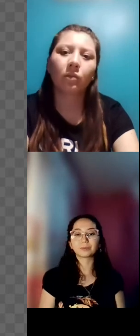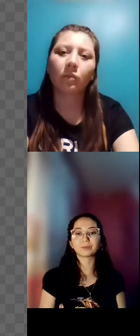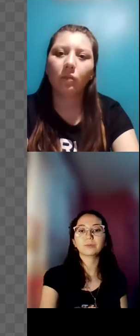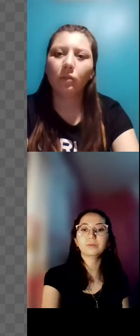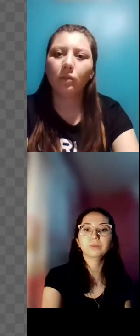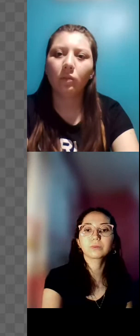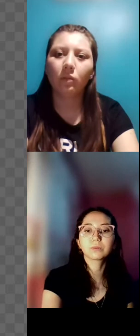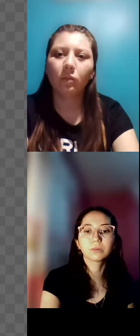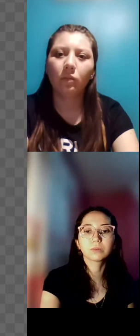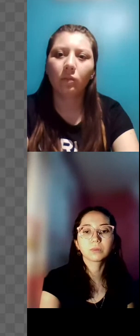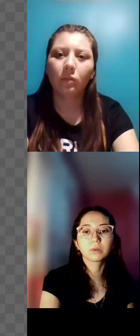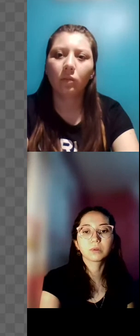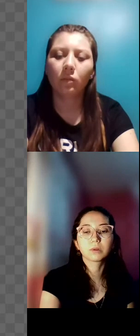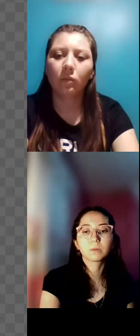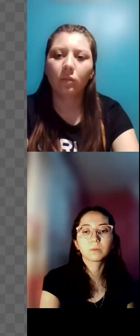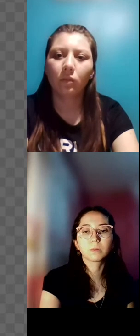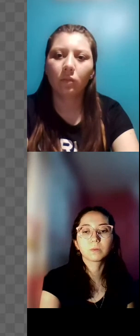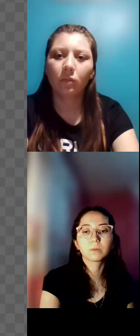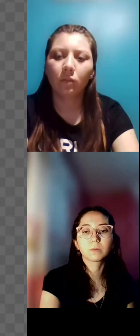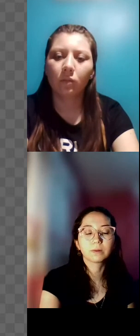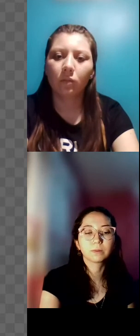disease.